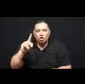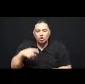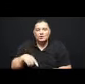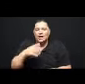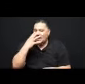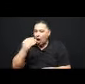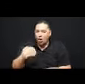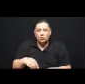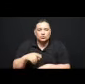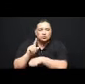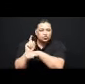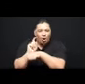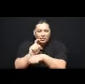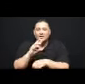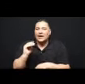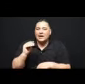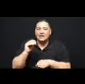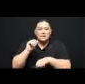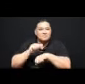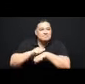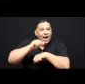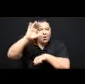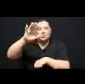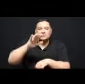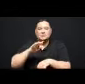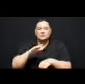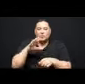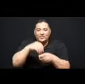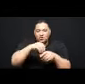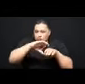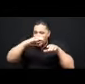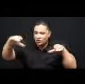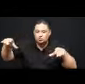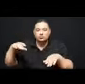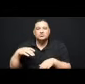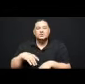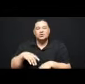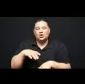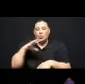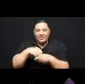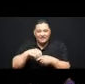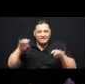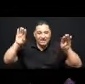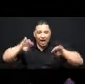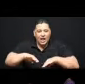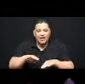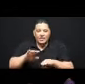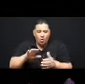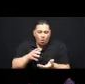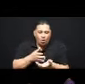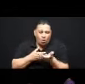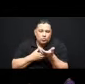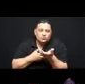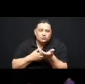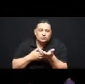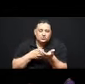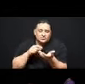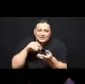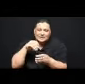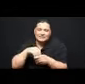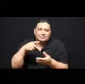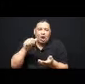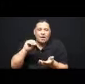within a range, within a valley that holds you in its palm, beloved. Look at your naked